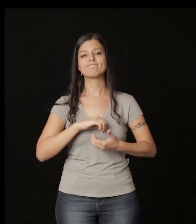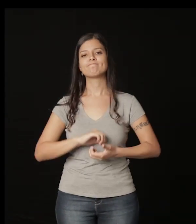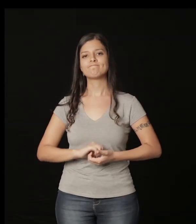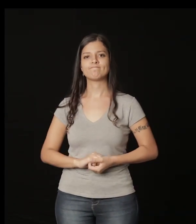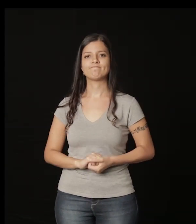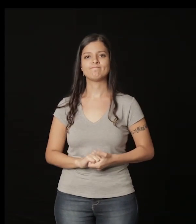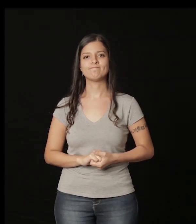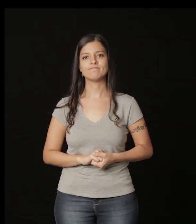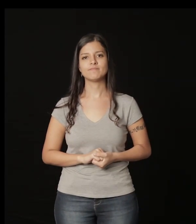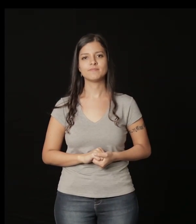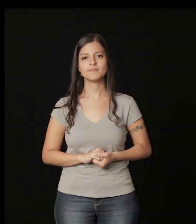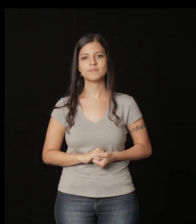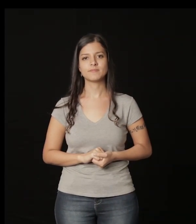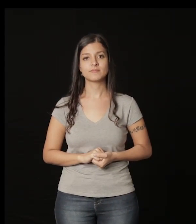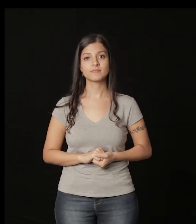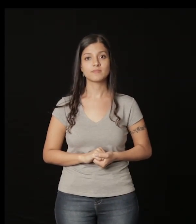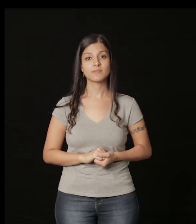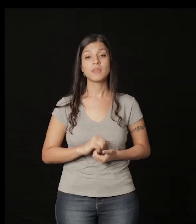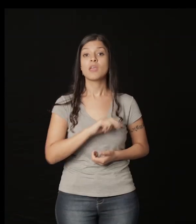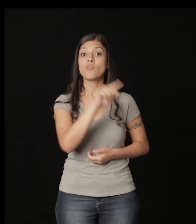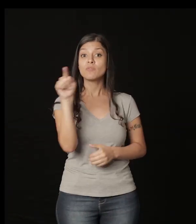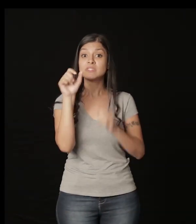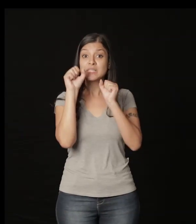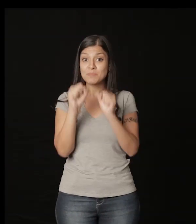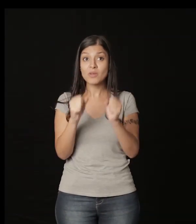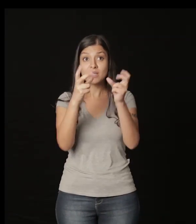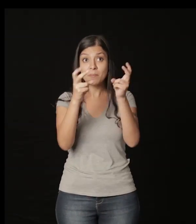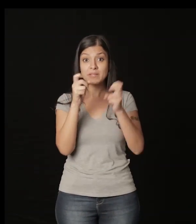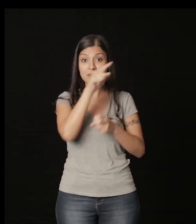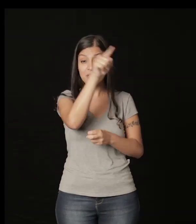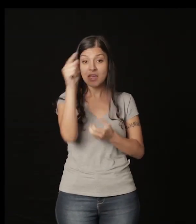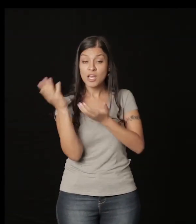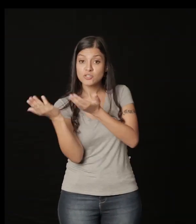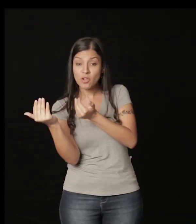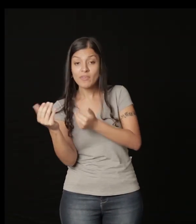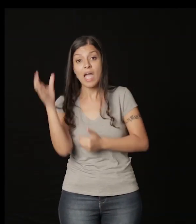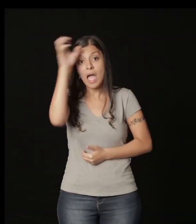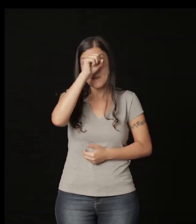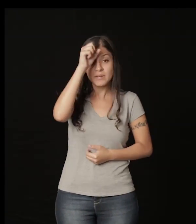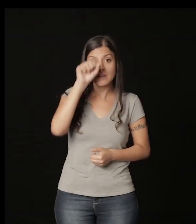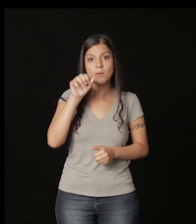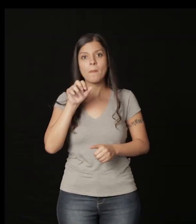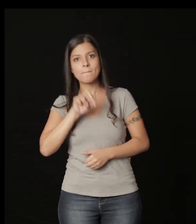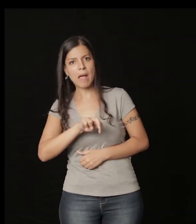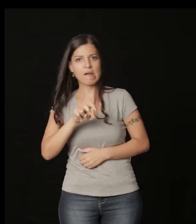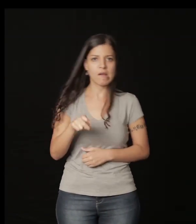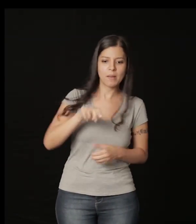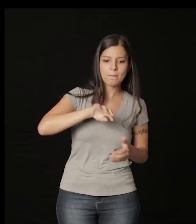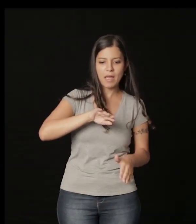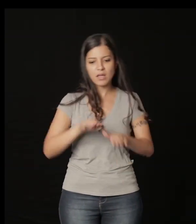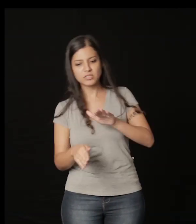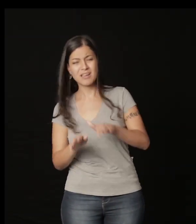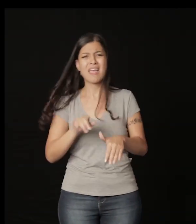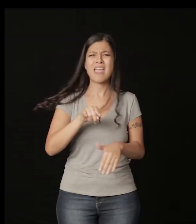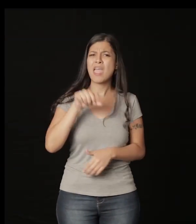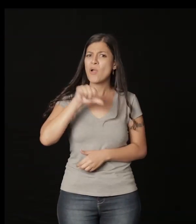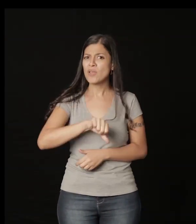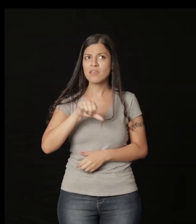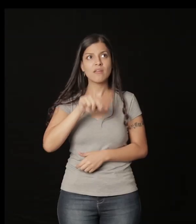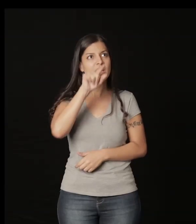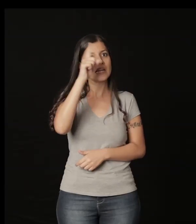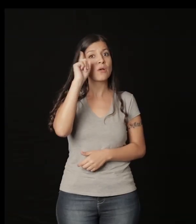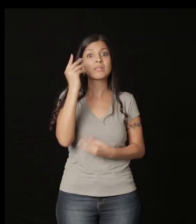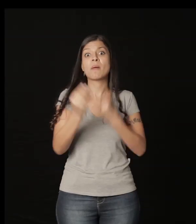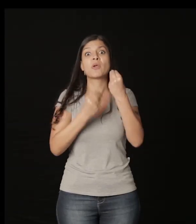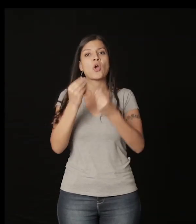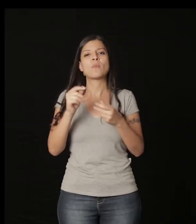them. And you can see that in those kids that are trying to learn how to march, but they're chaotic, and they don't know